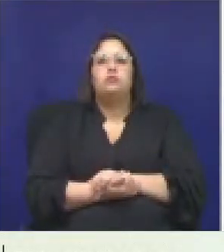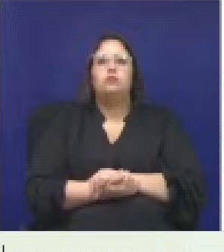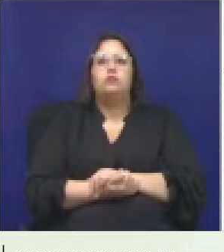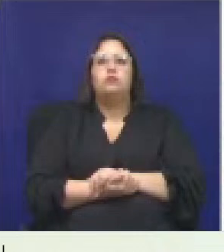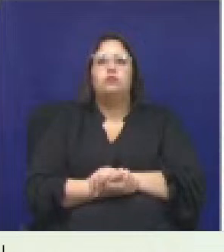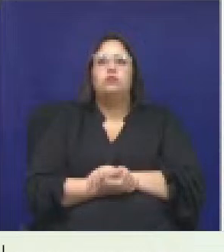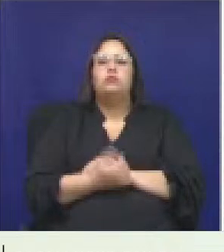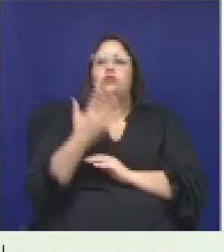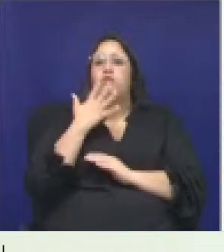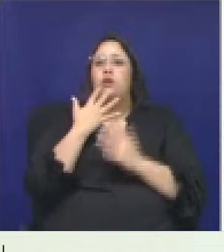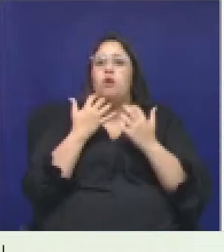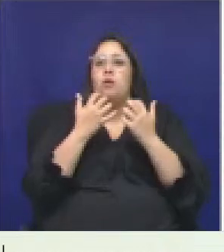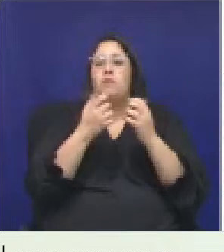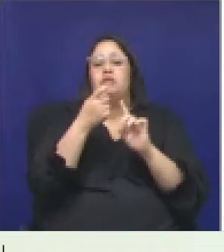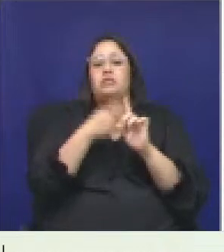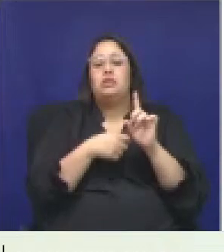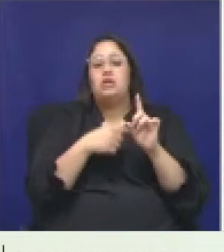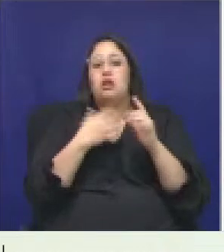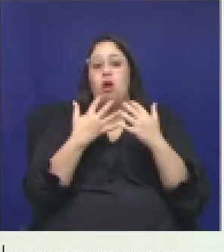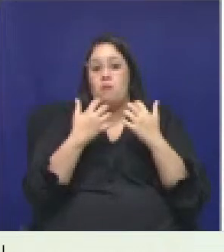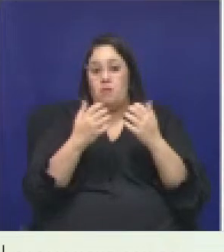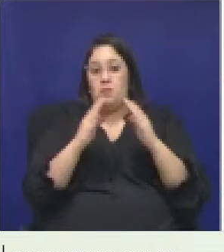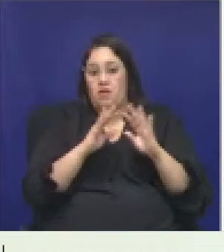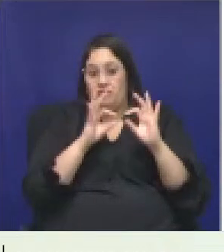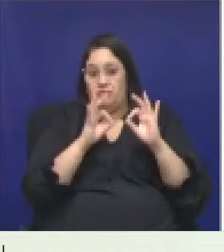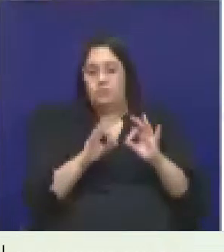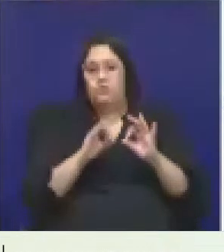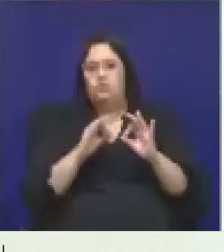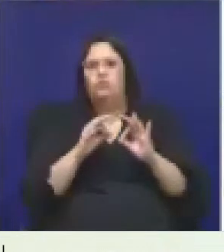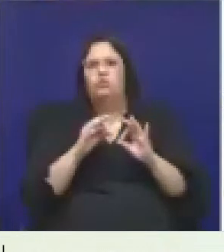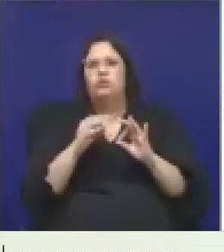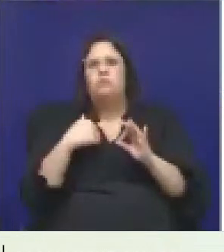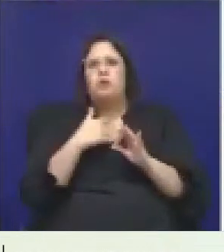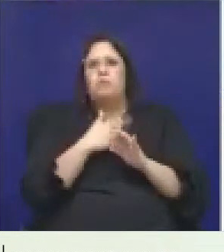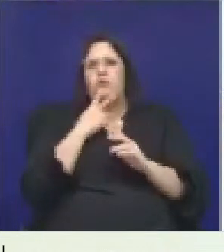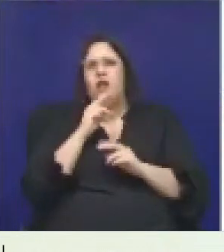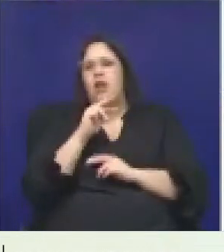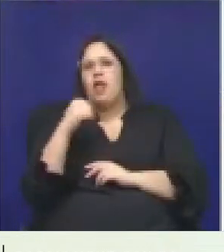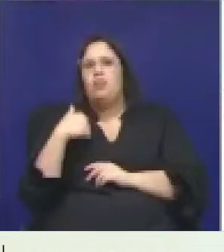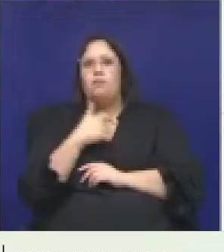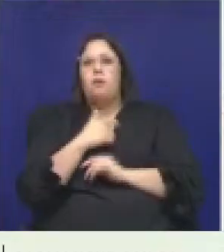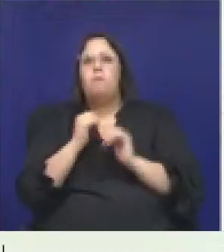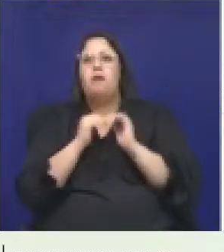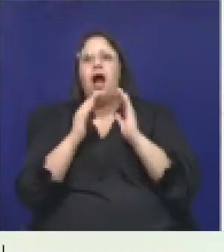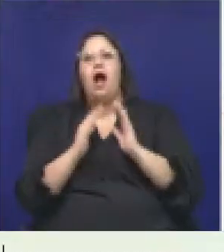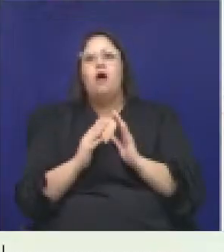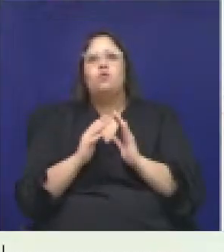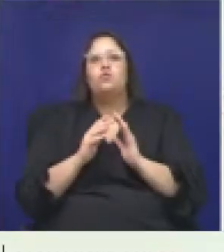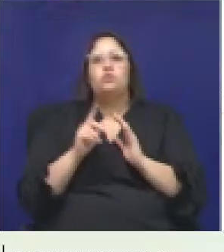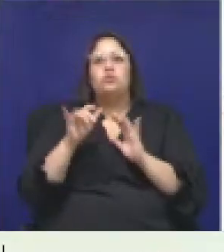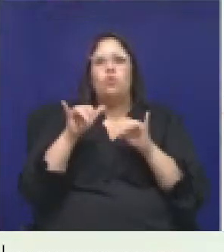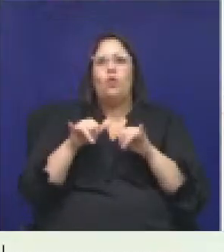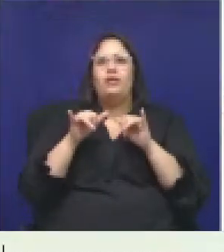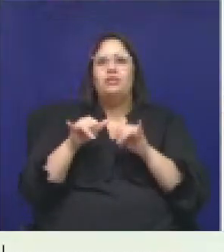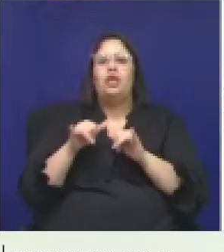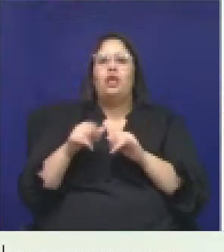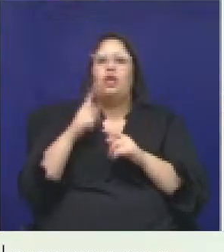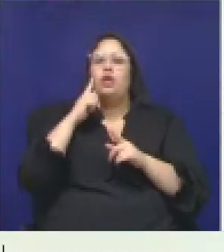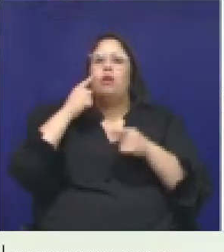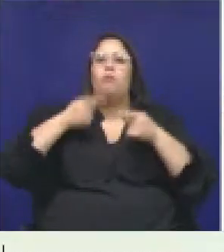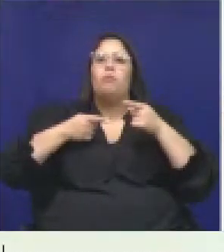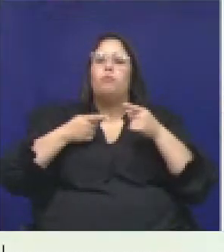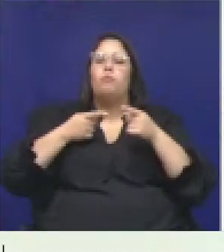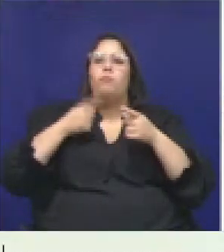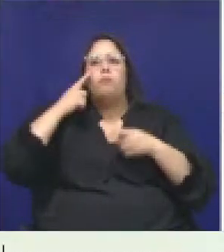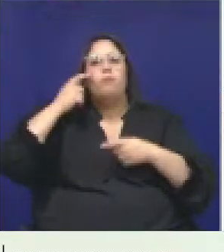it is parliamentary for a member to insinuate that another member of this house is awaiting prosecution by